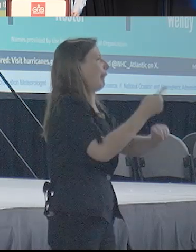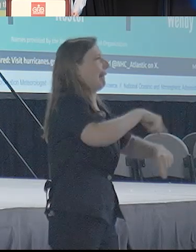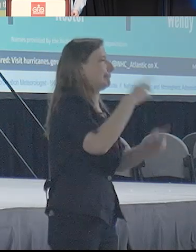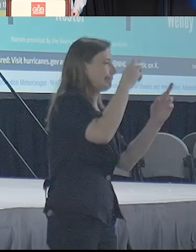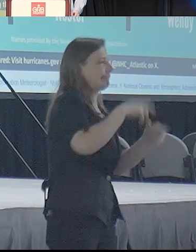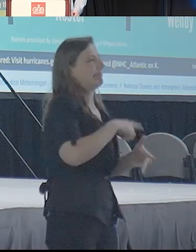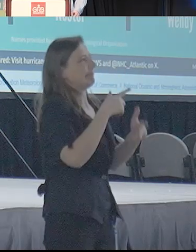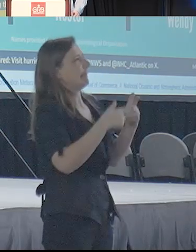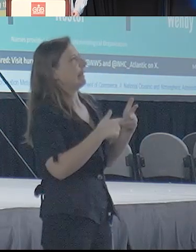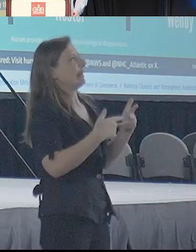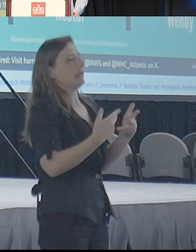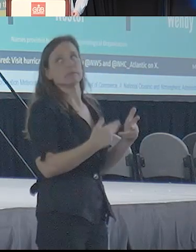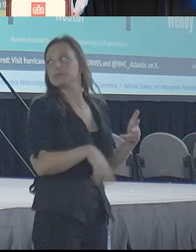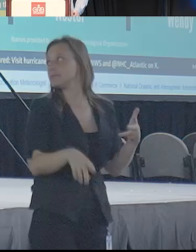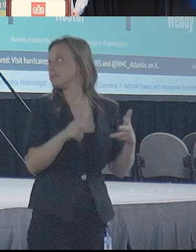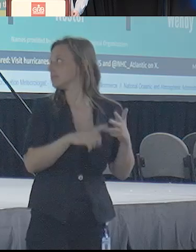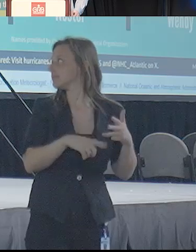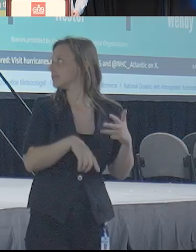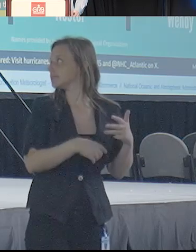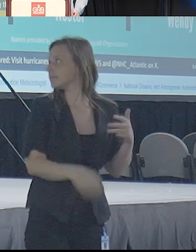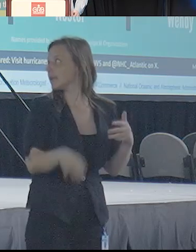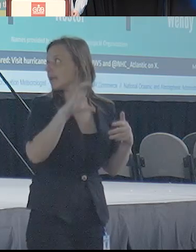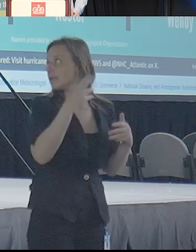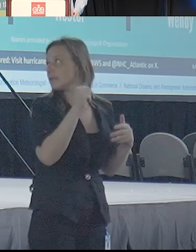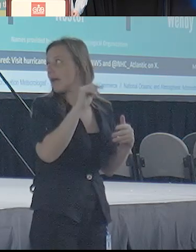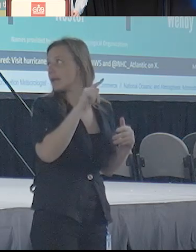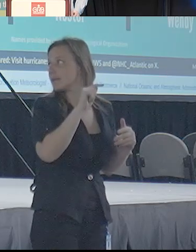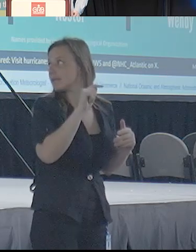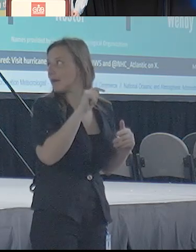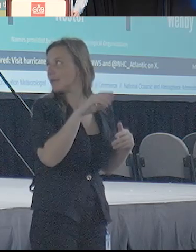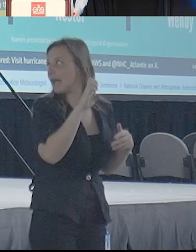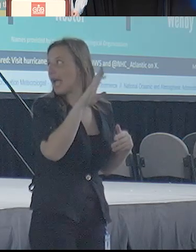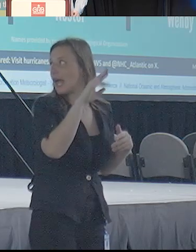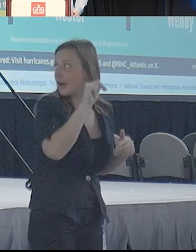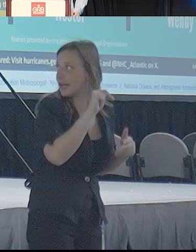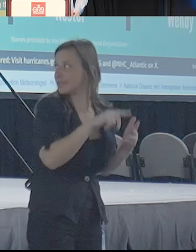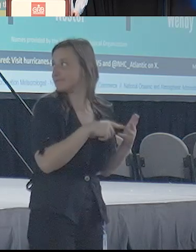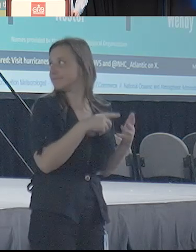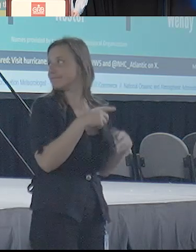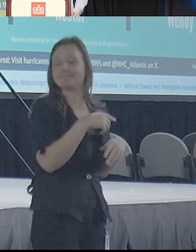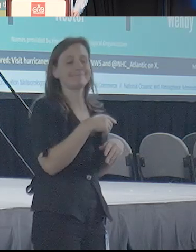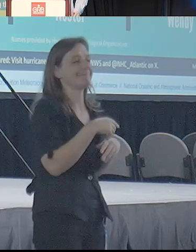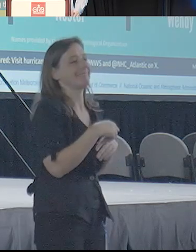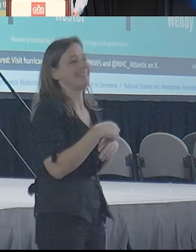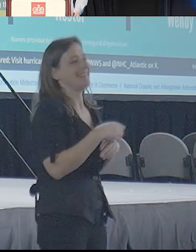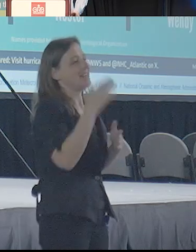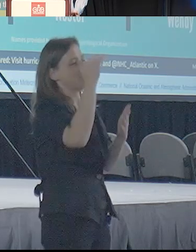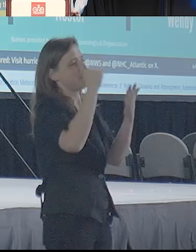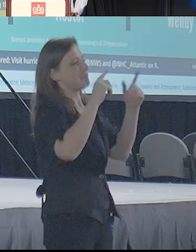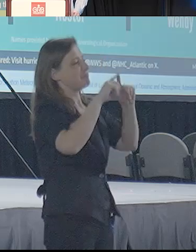producer, Humberto, right 1 year exactly before Ike, that made landfall